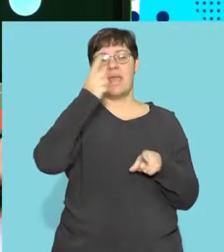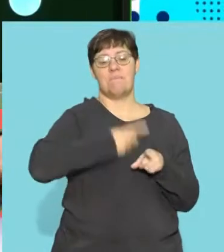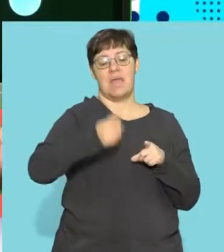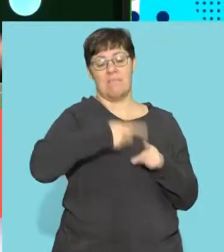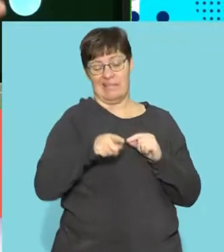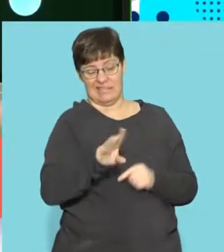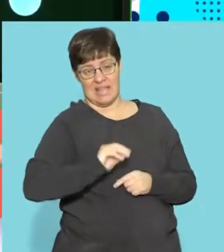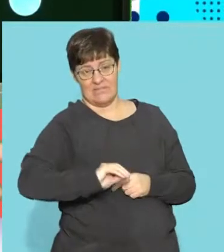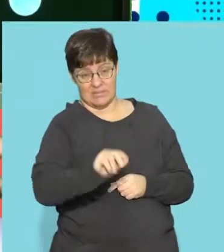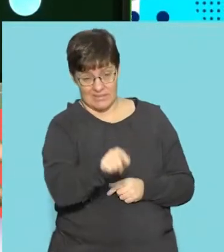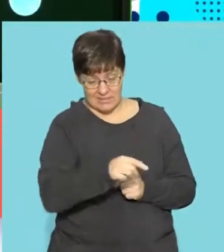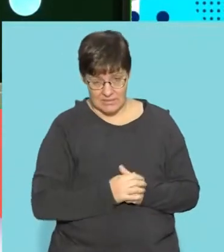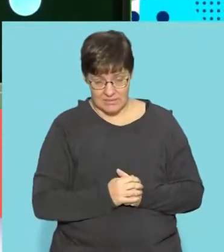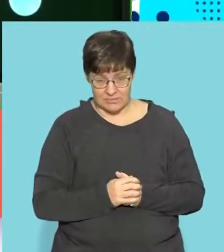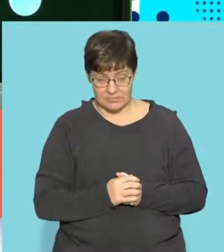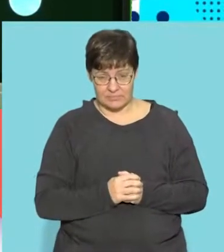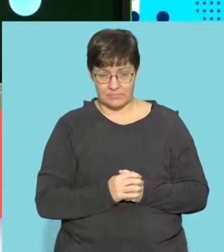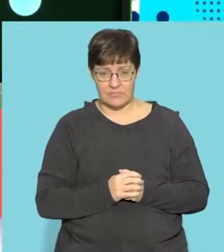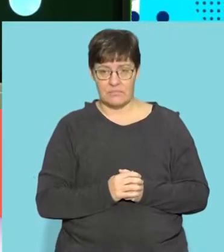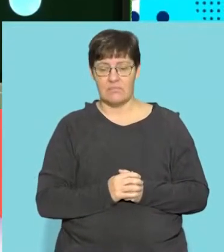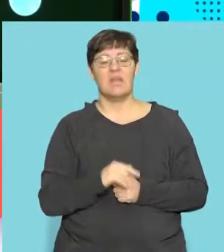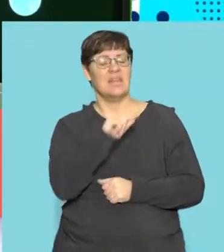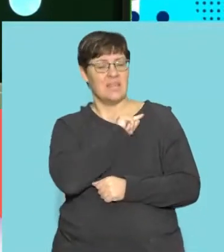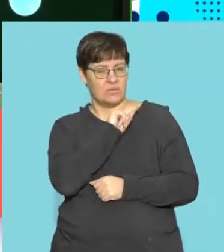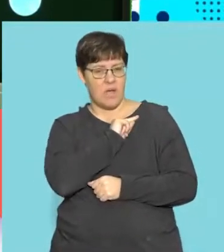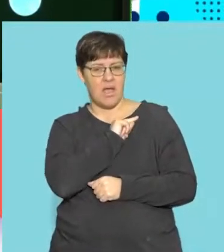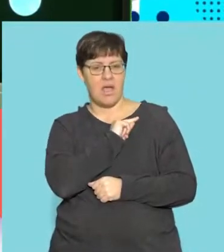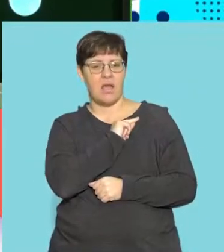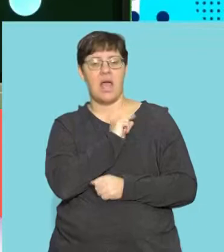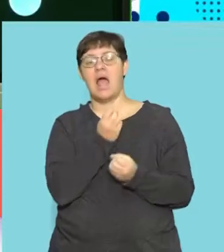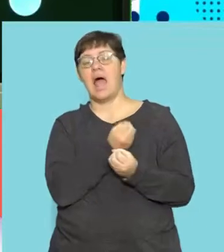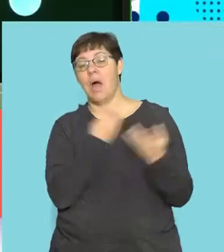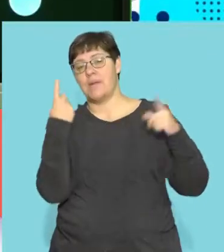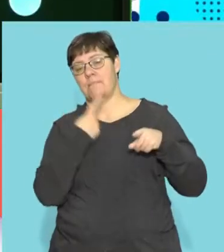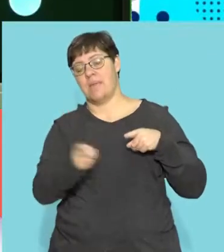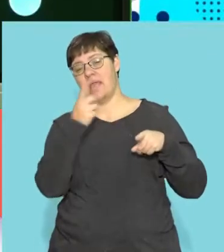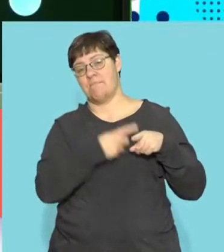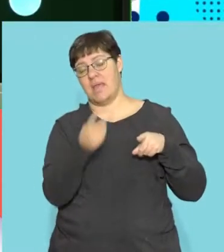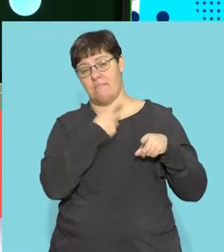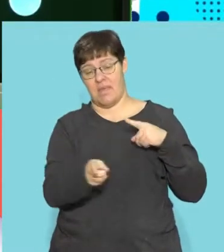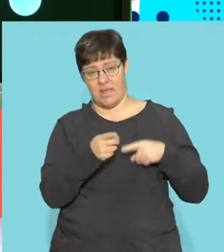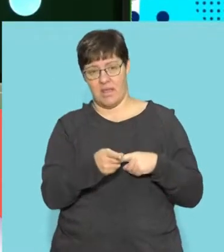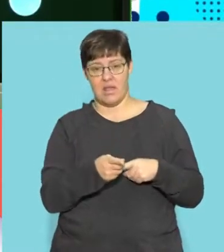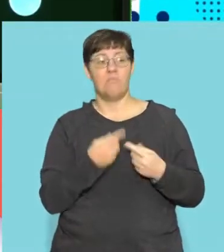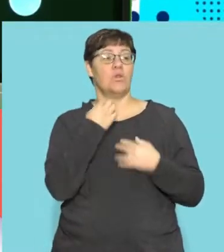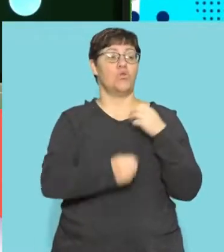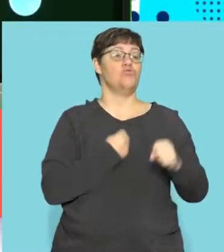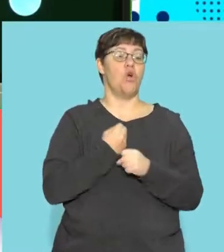I would be having at that time. Hence, we say it's number of payments, not number of